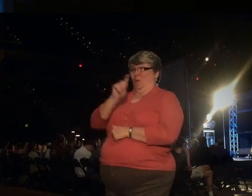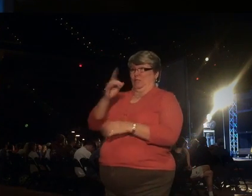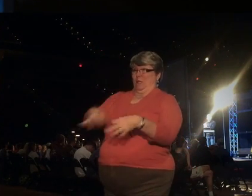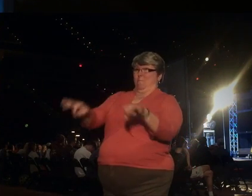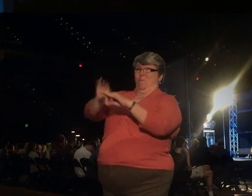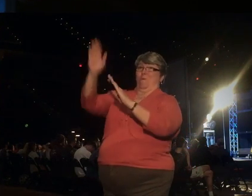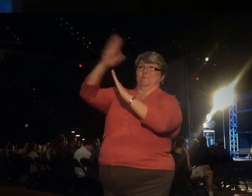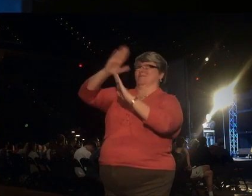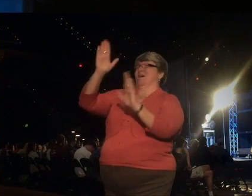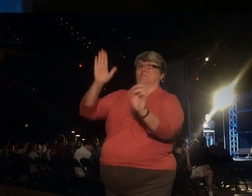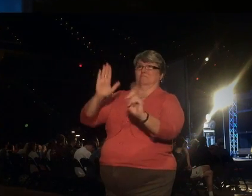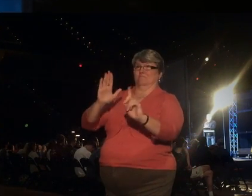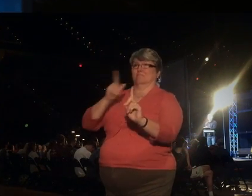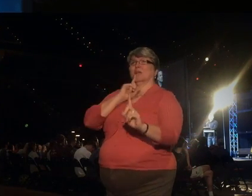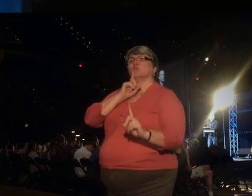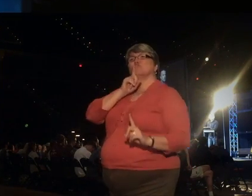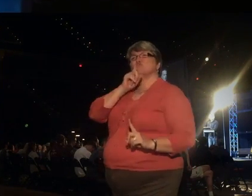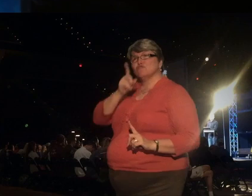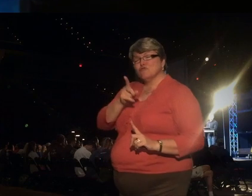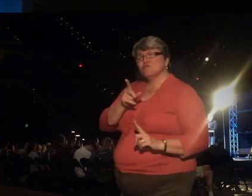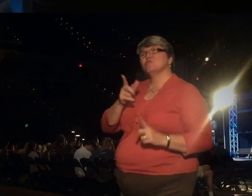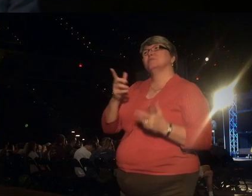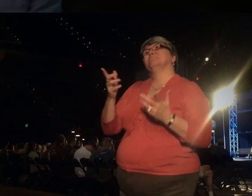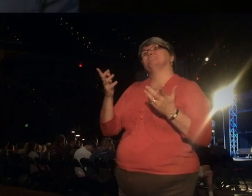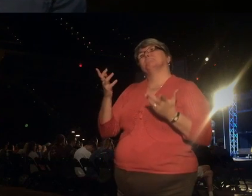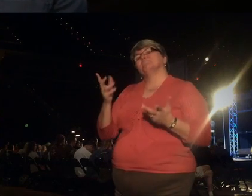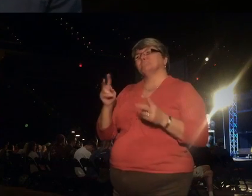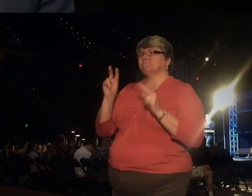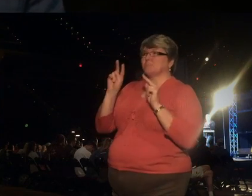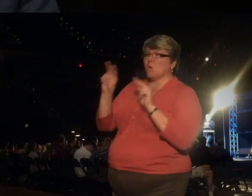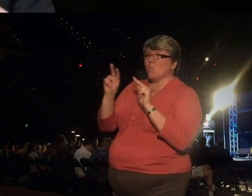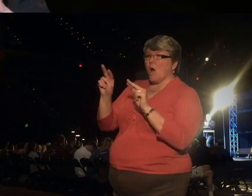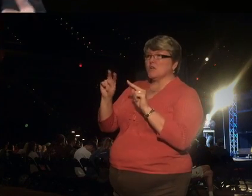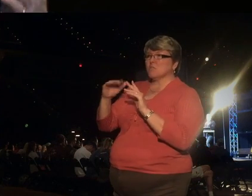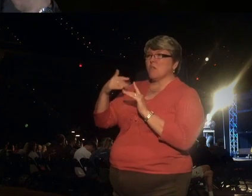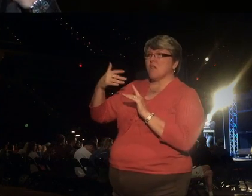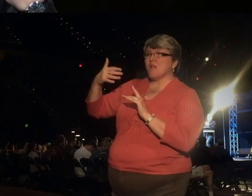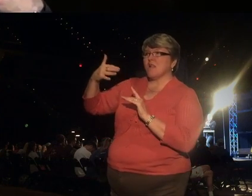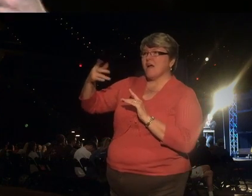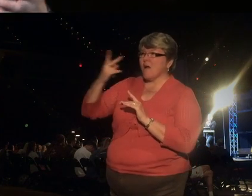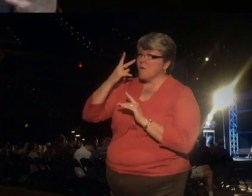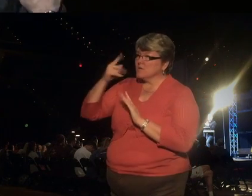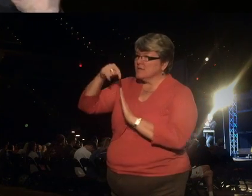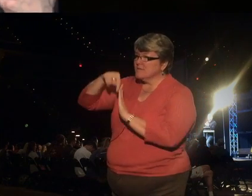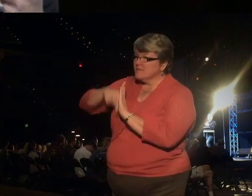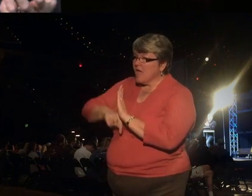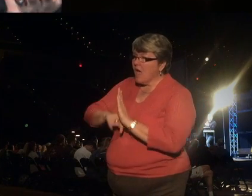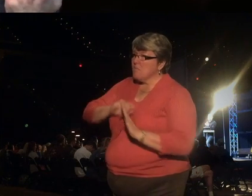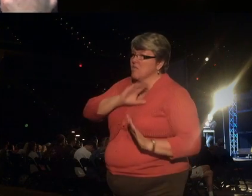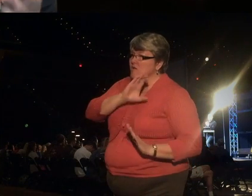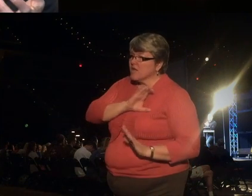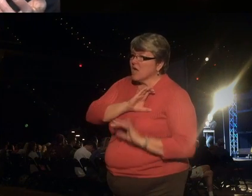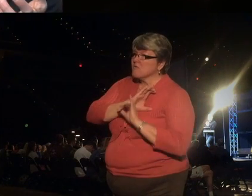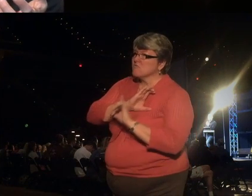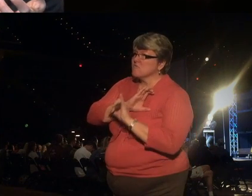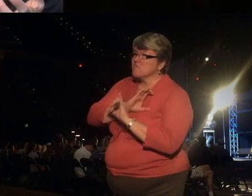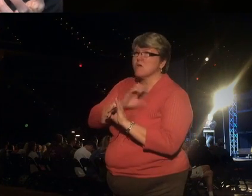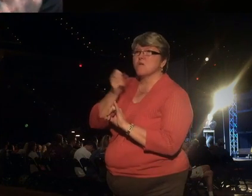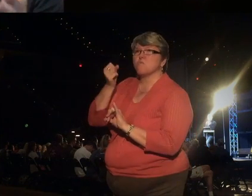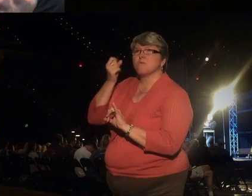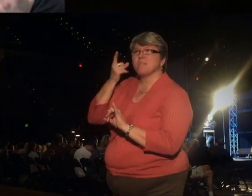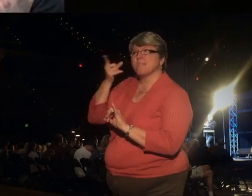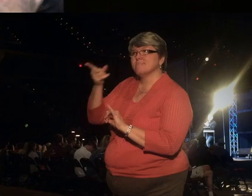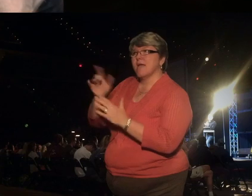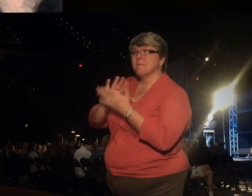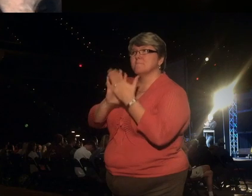reality is, you might watch someone over time and see the depth of character, and realize they become more lovely in your